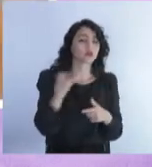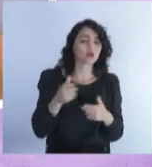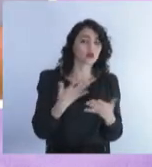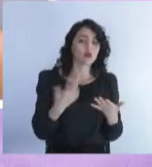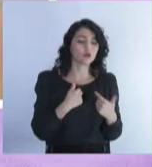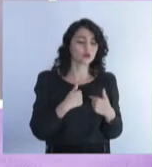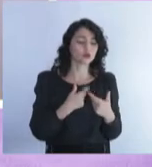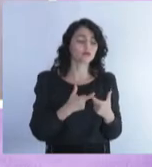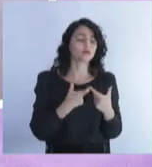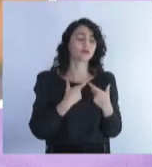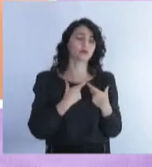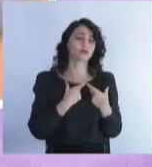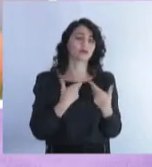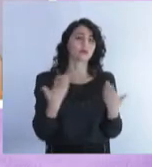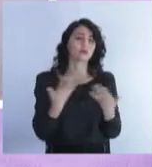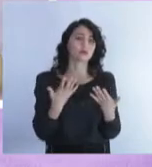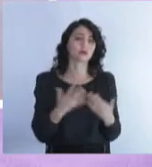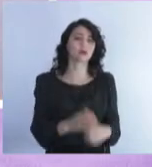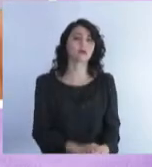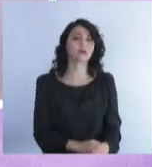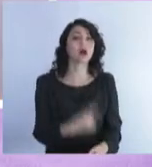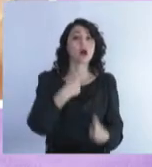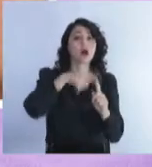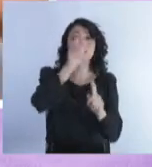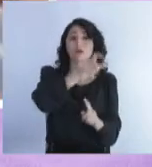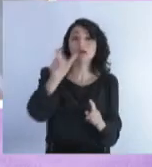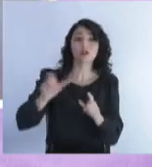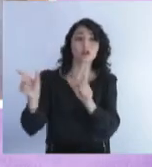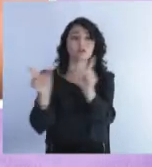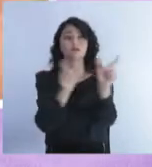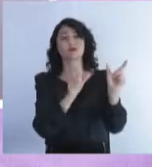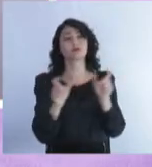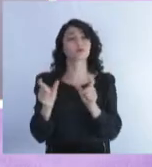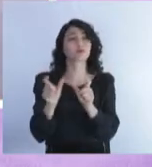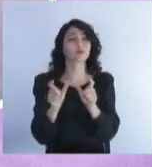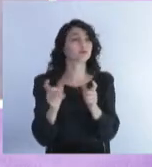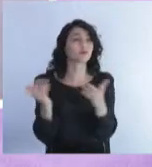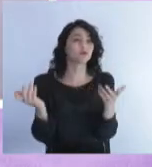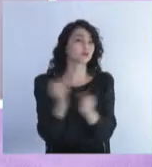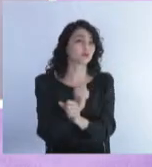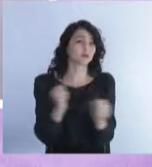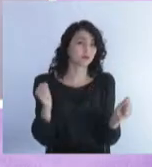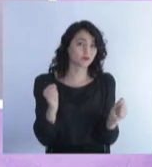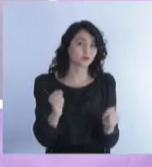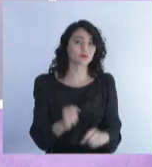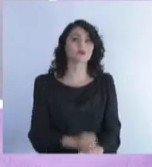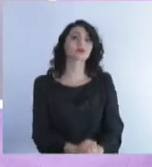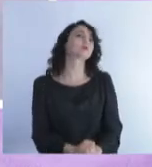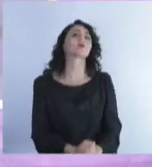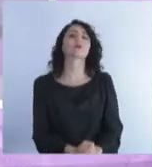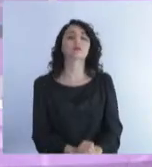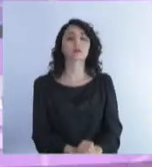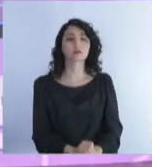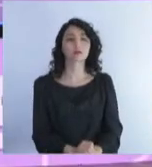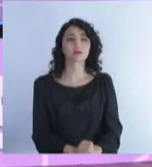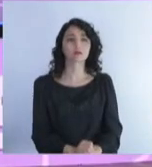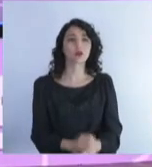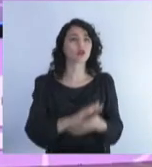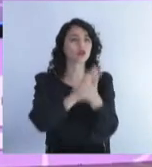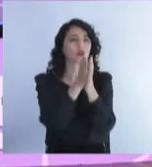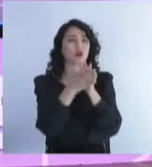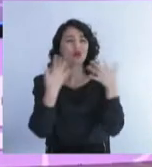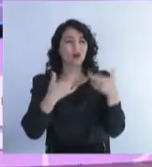how we react. We can't control the larger forces at work in creating the